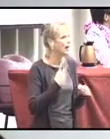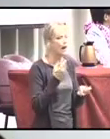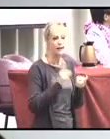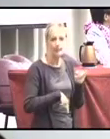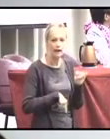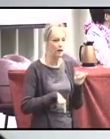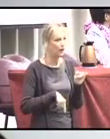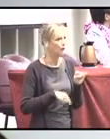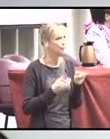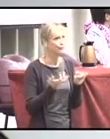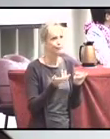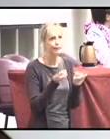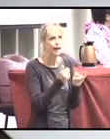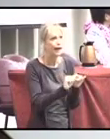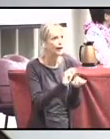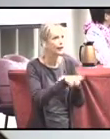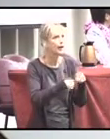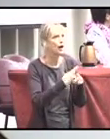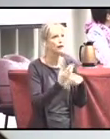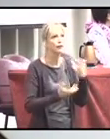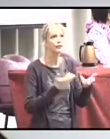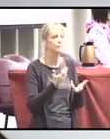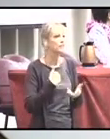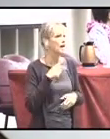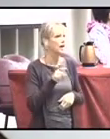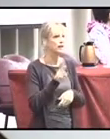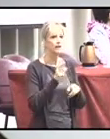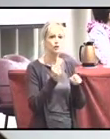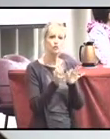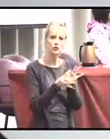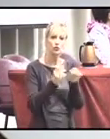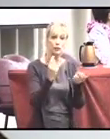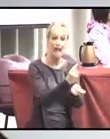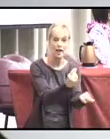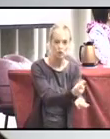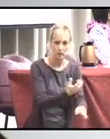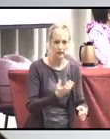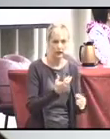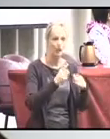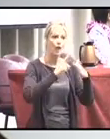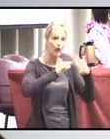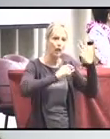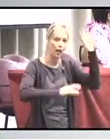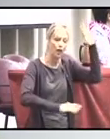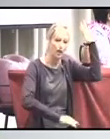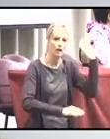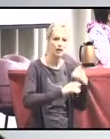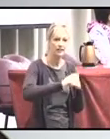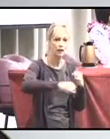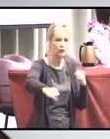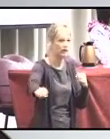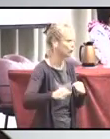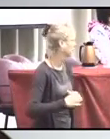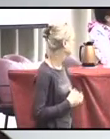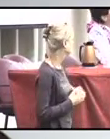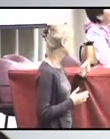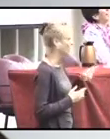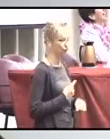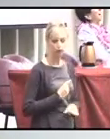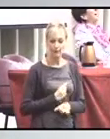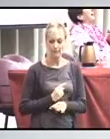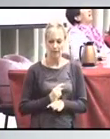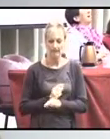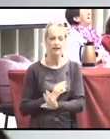you know, any kind of, I need to interpret accurately, et cetera, et cetera. So, right. So